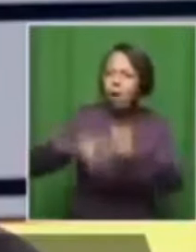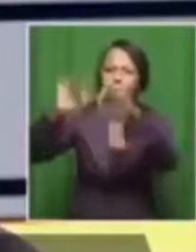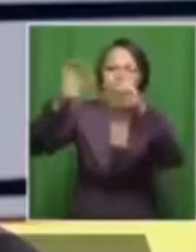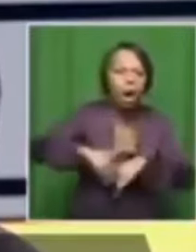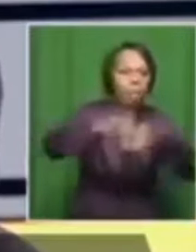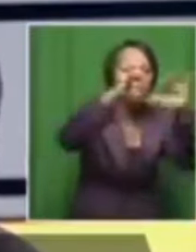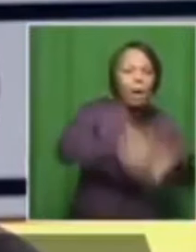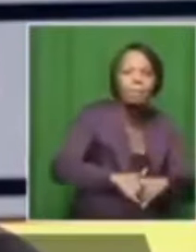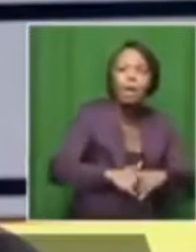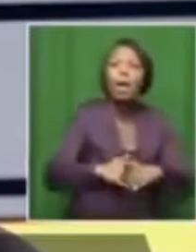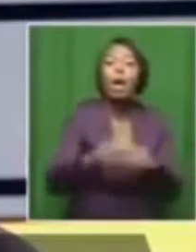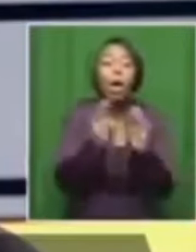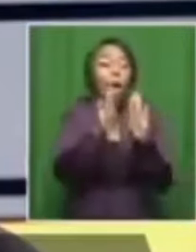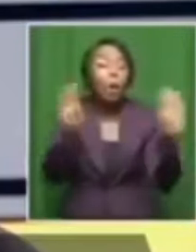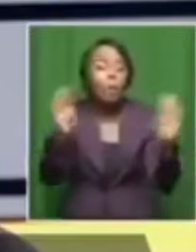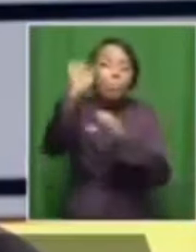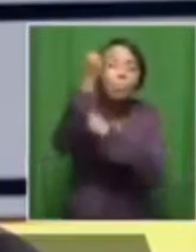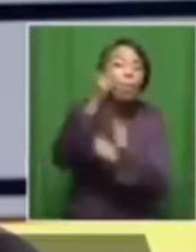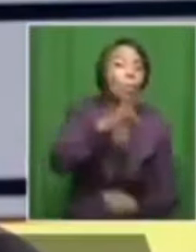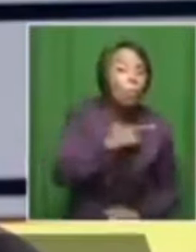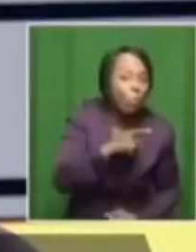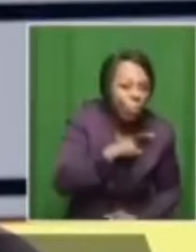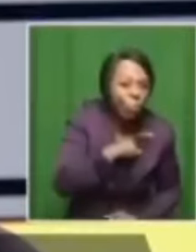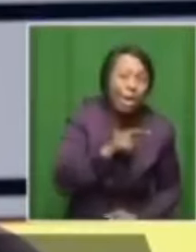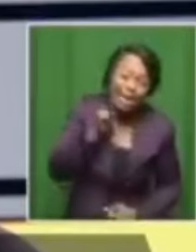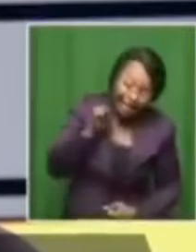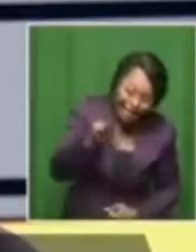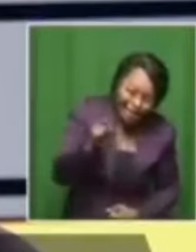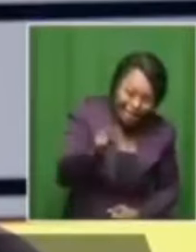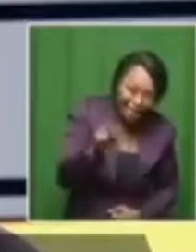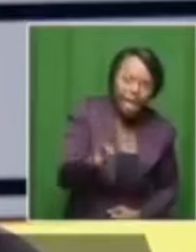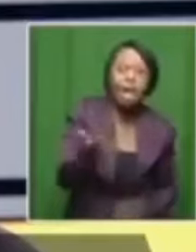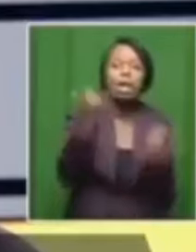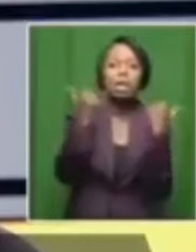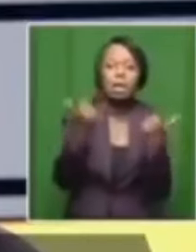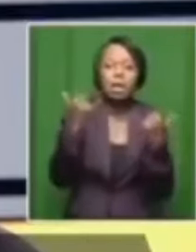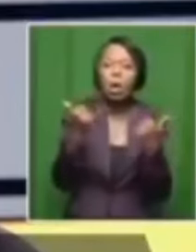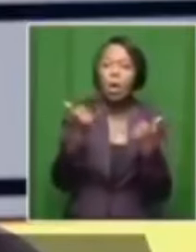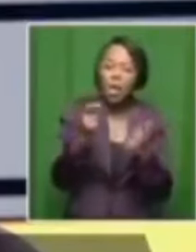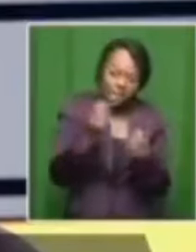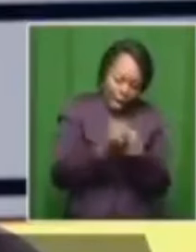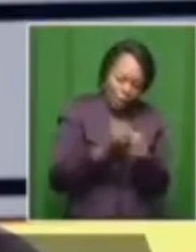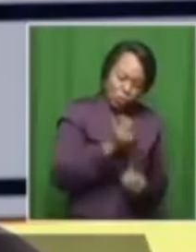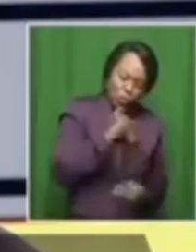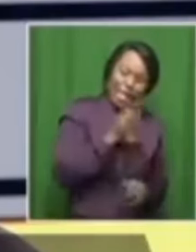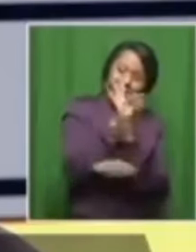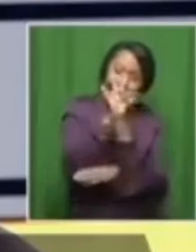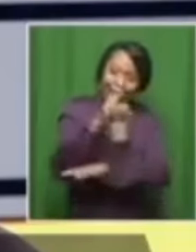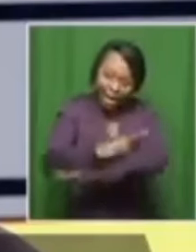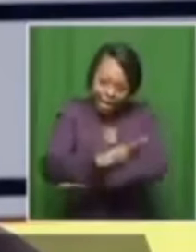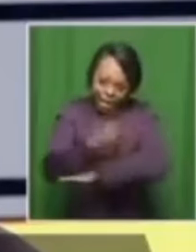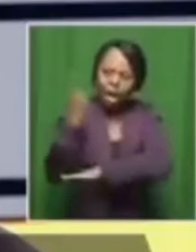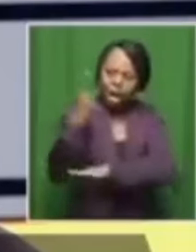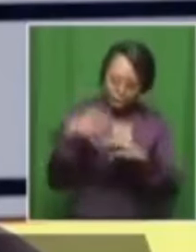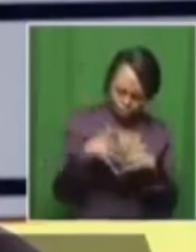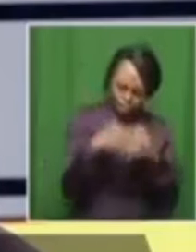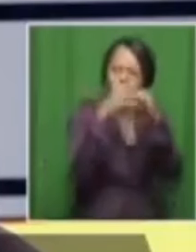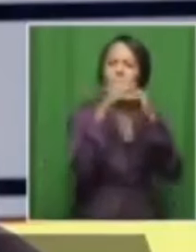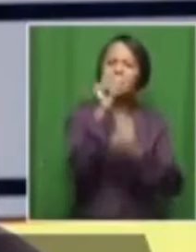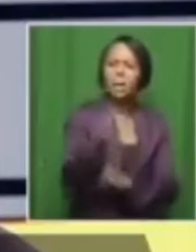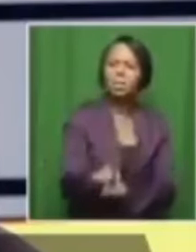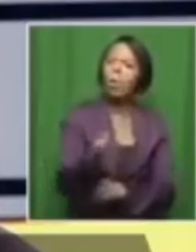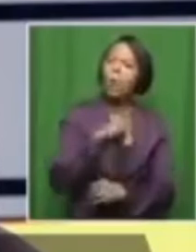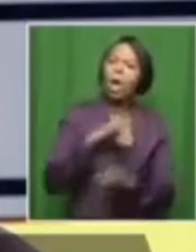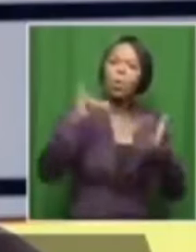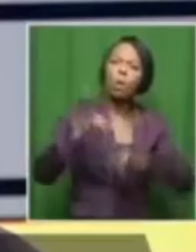you open those factories? Those factories must produce the things that we use every day. Why should we wait for a plate to come